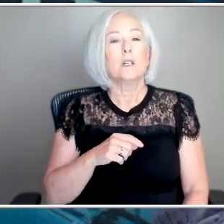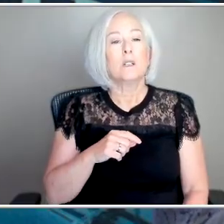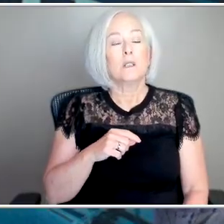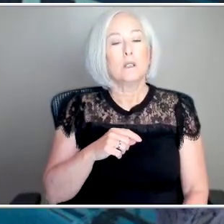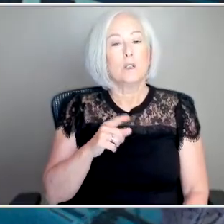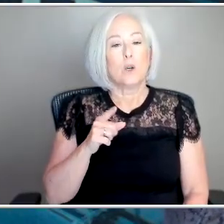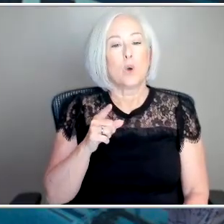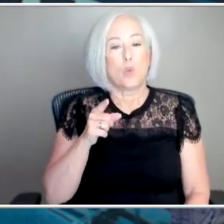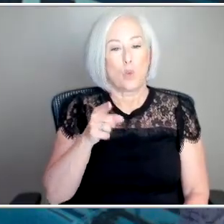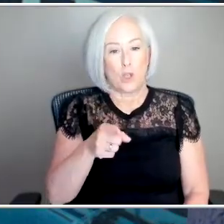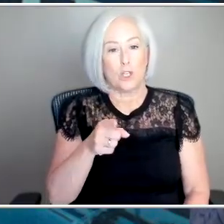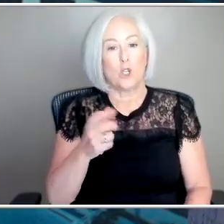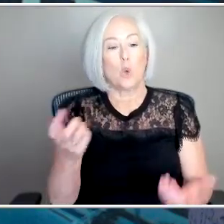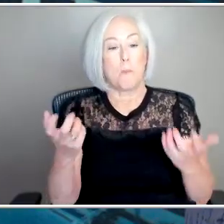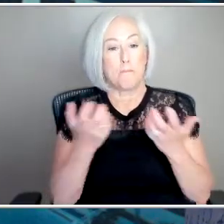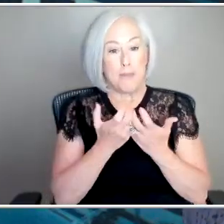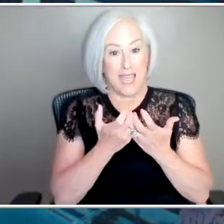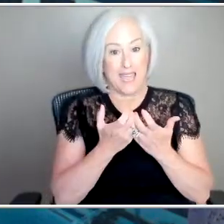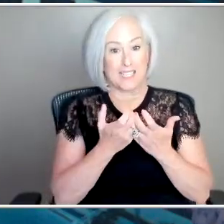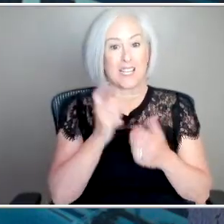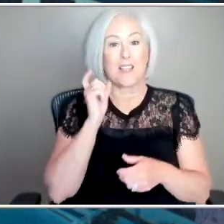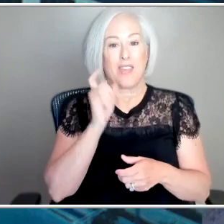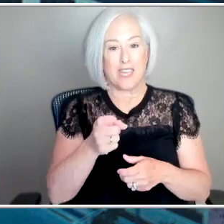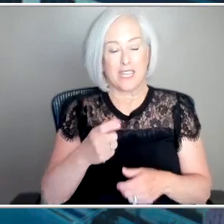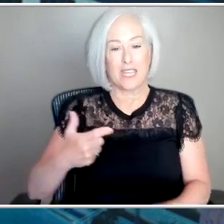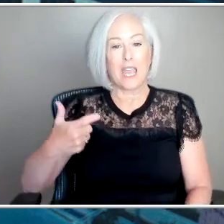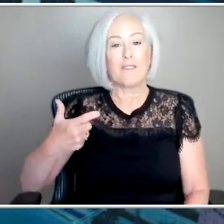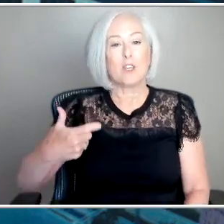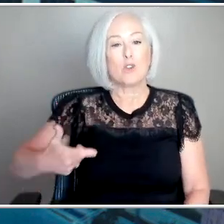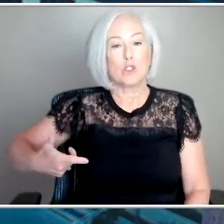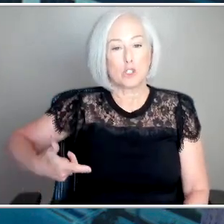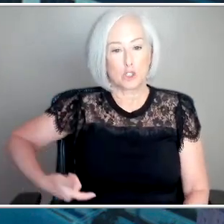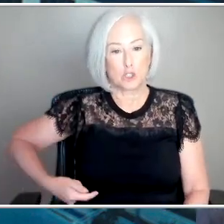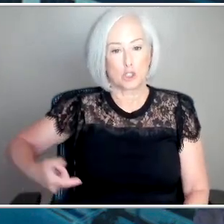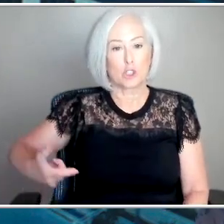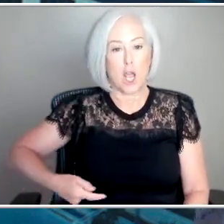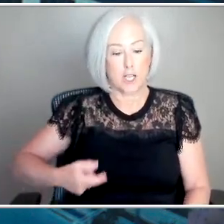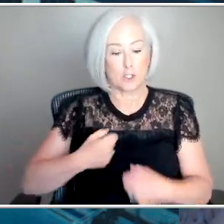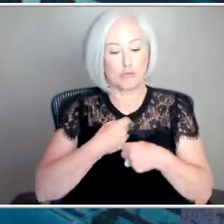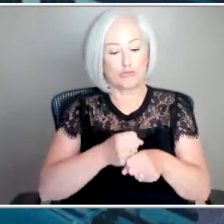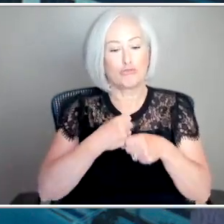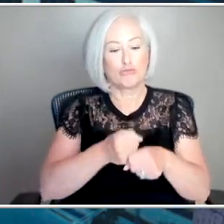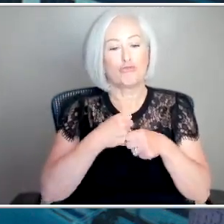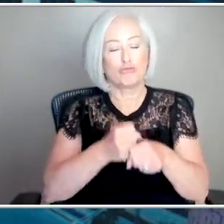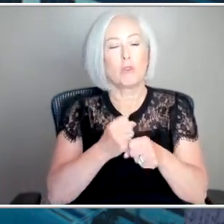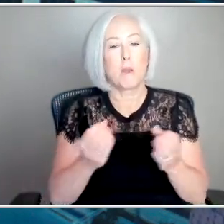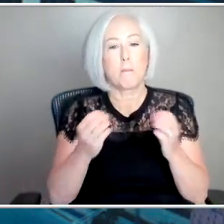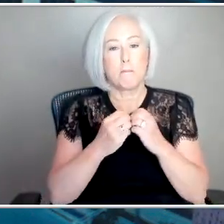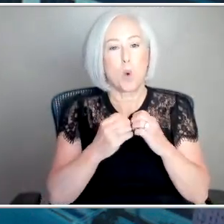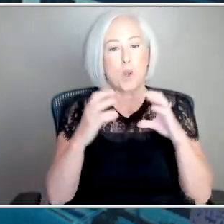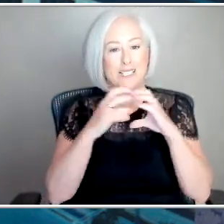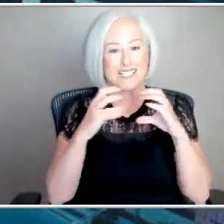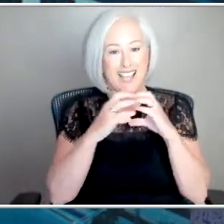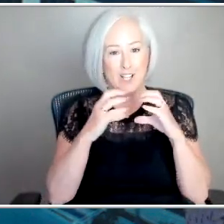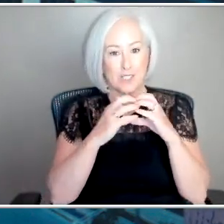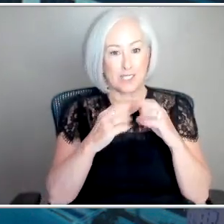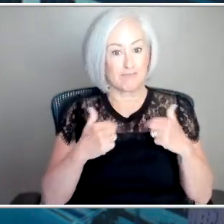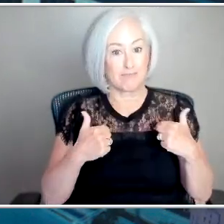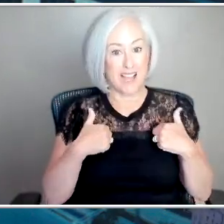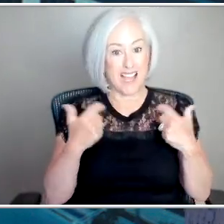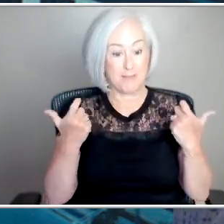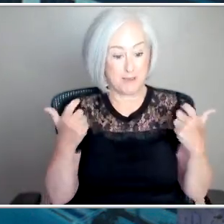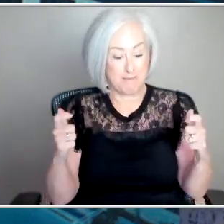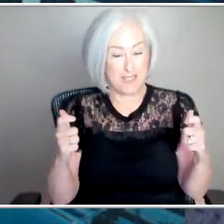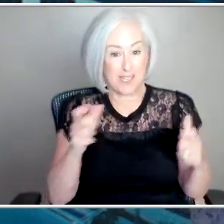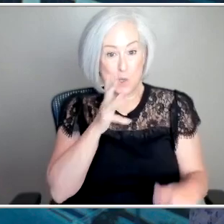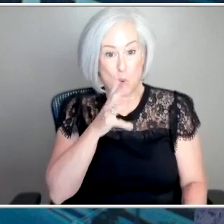a match, they give you shots to produce more cells, and so those shots. I'm a big person, so I ended up having to get 4 shots.